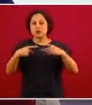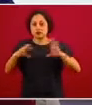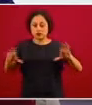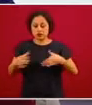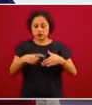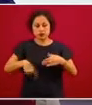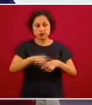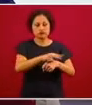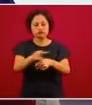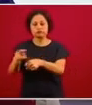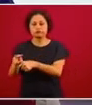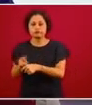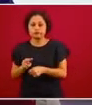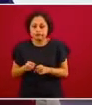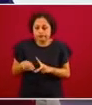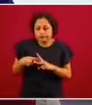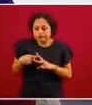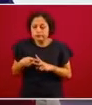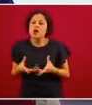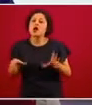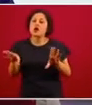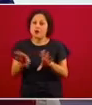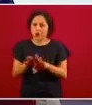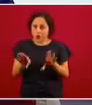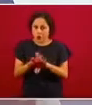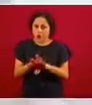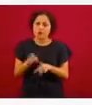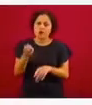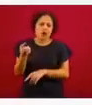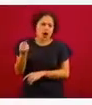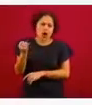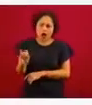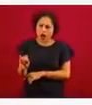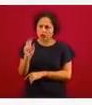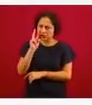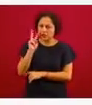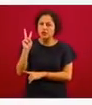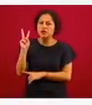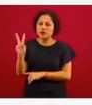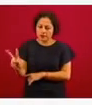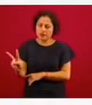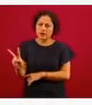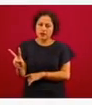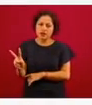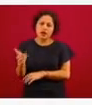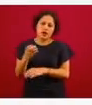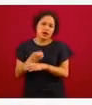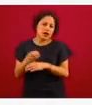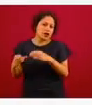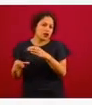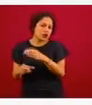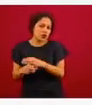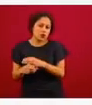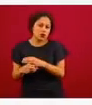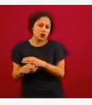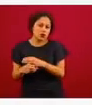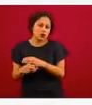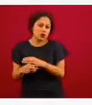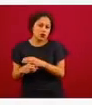So this is just for you to look at how the vigilance level works and what are the